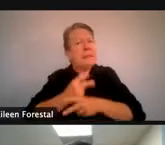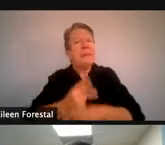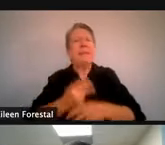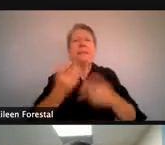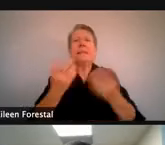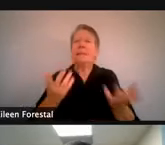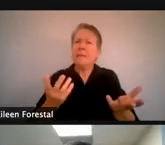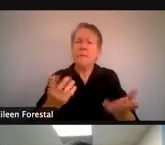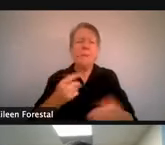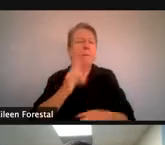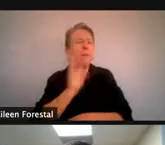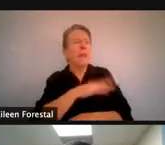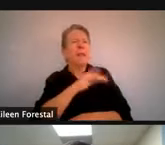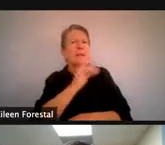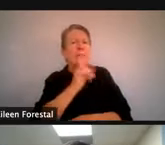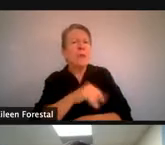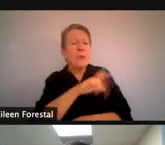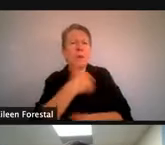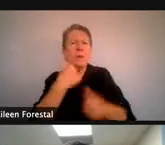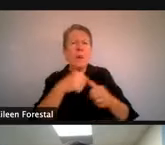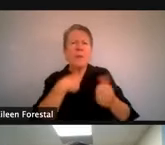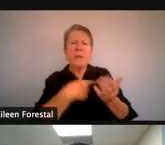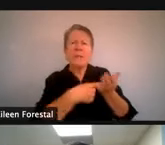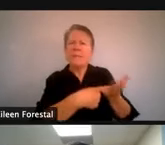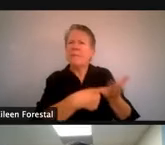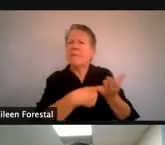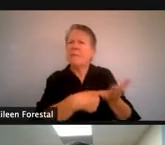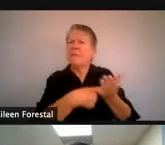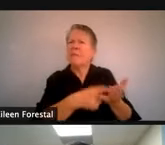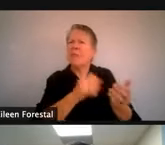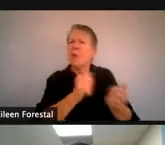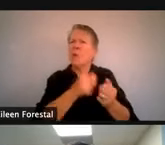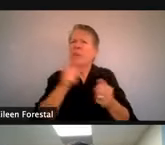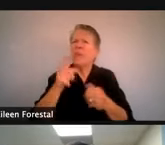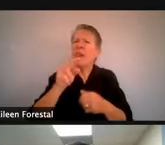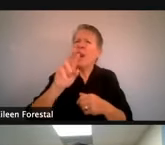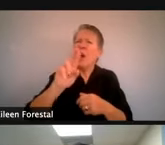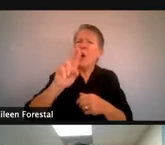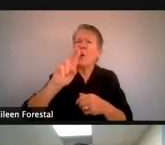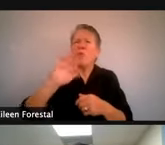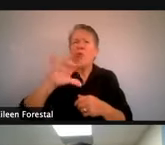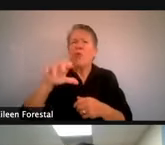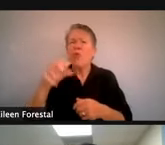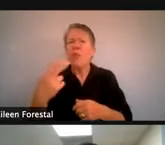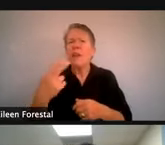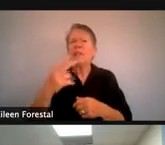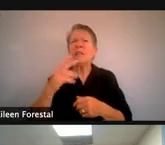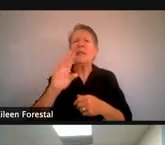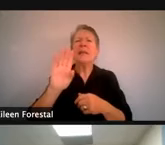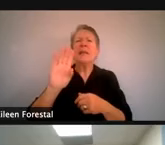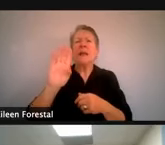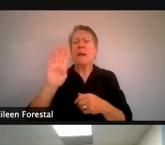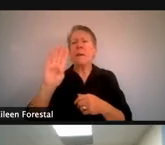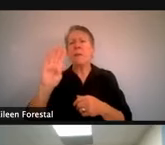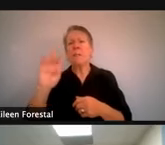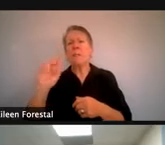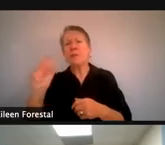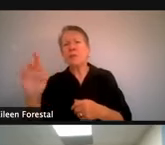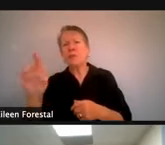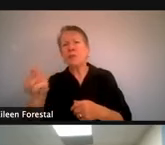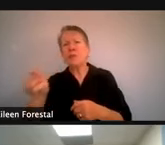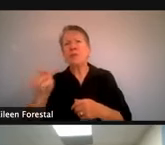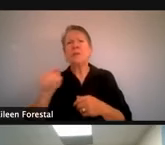Rich Besser. I can't remember when that was, but it was last week sometime. There's no evidence, and I want to repeat this, there's no smoking gun